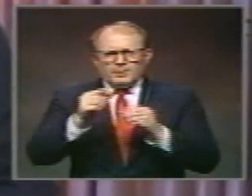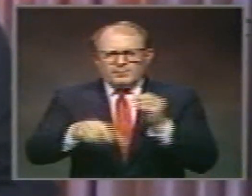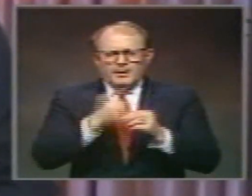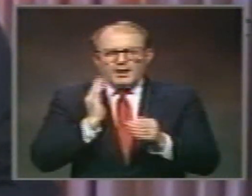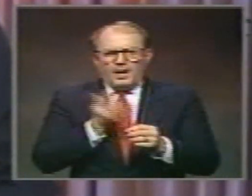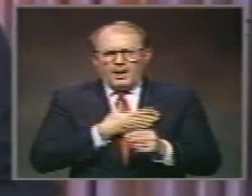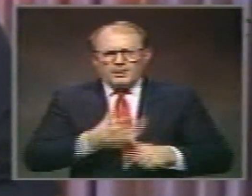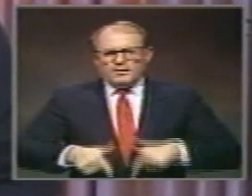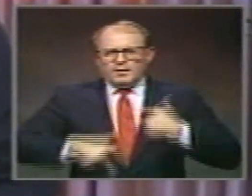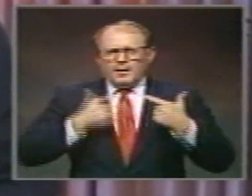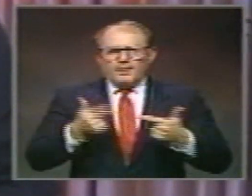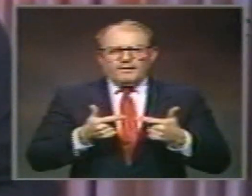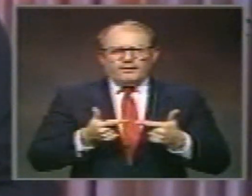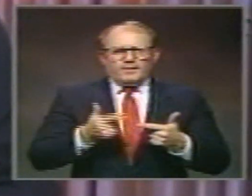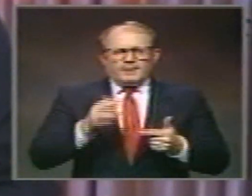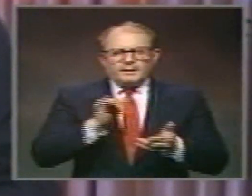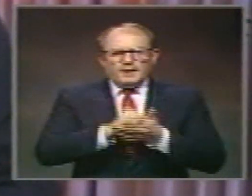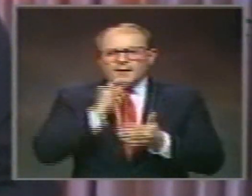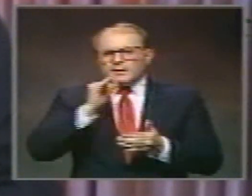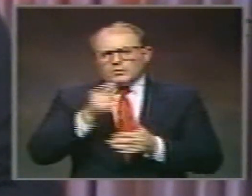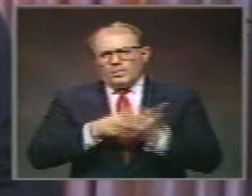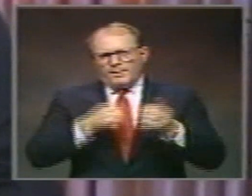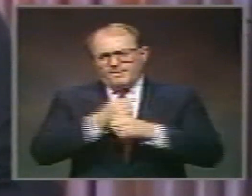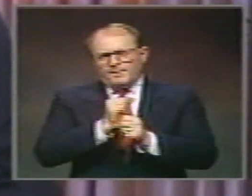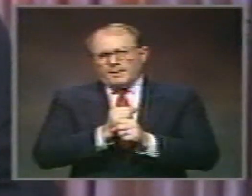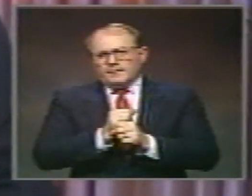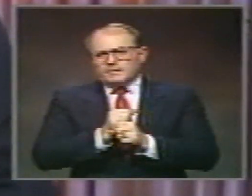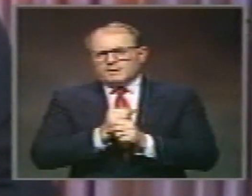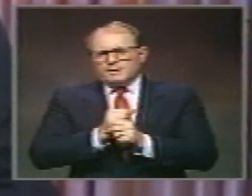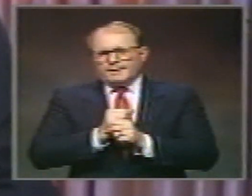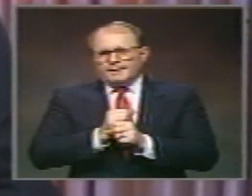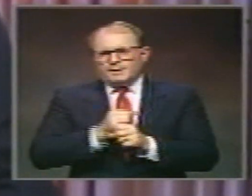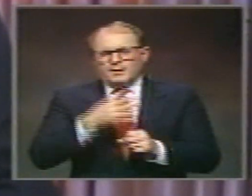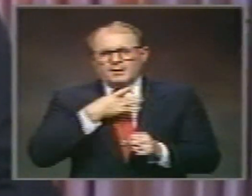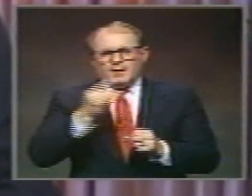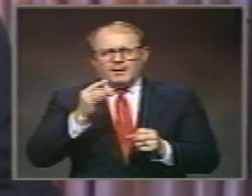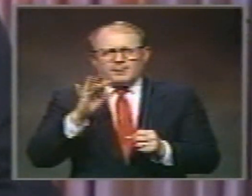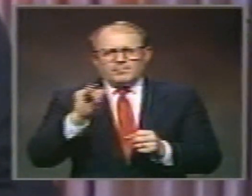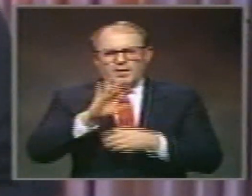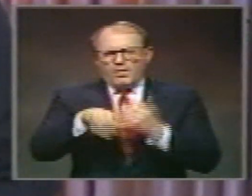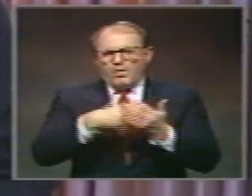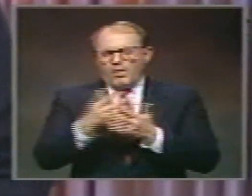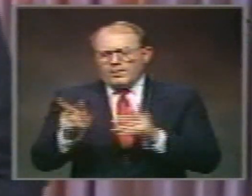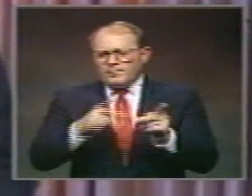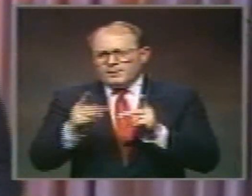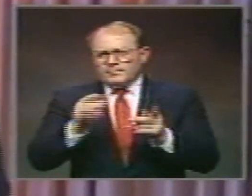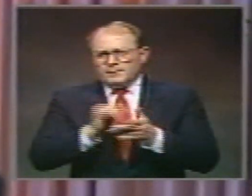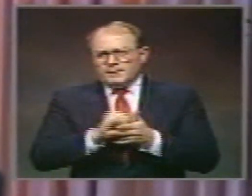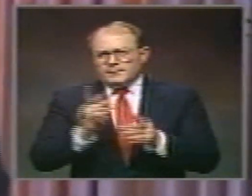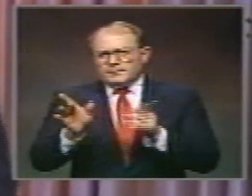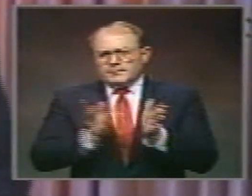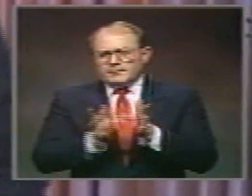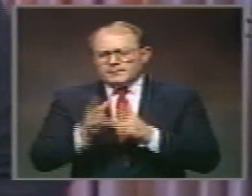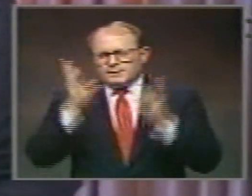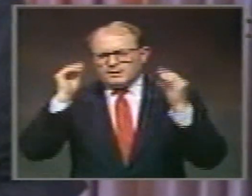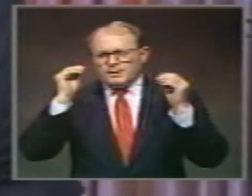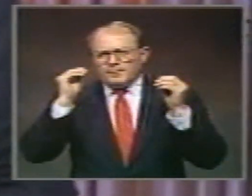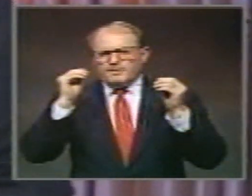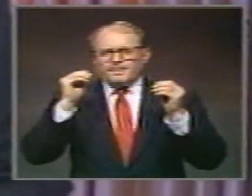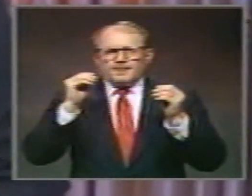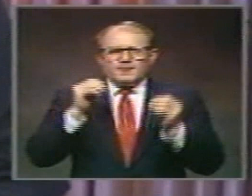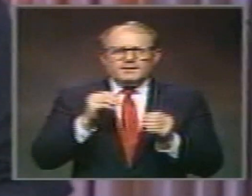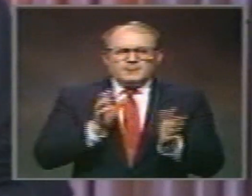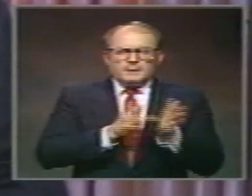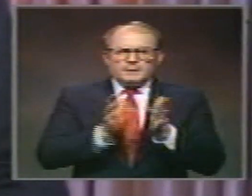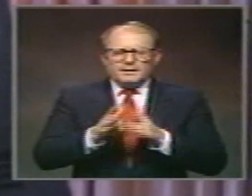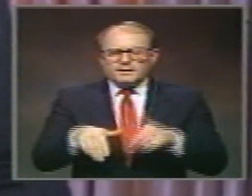lives. And that's what makes it such a favorite among all that Jesus taught. In describing the waywardness of this younger son,